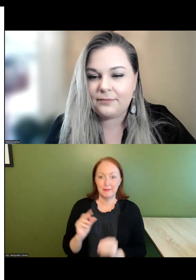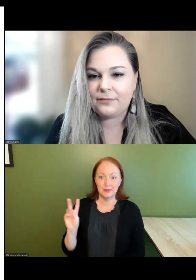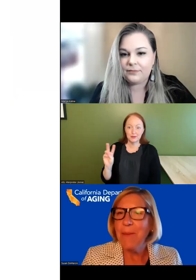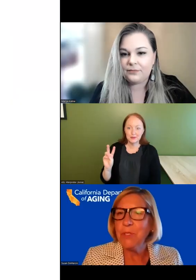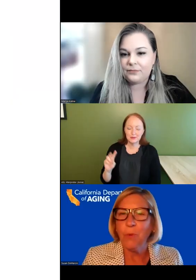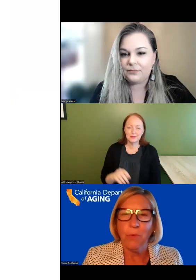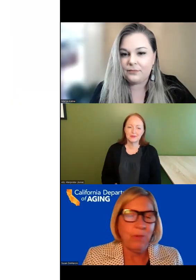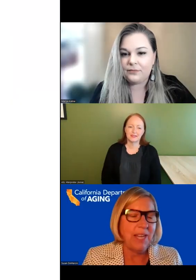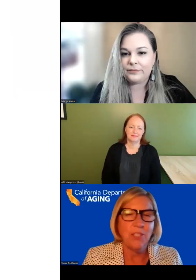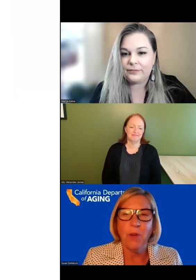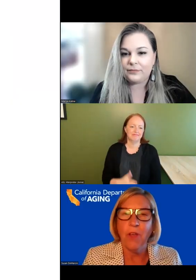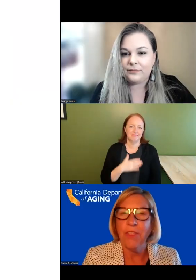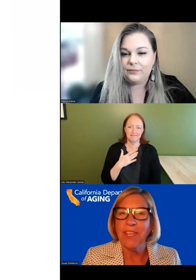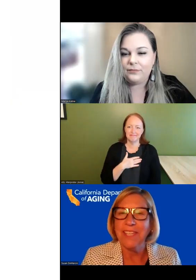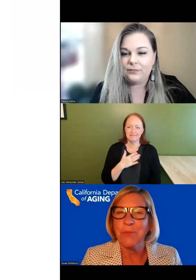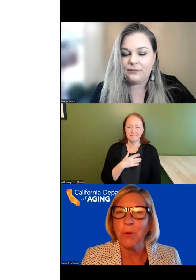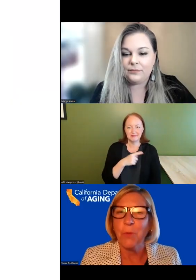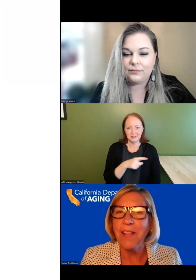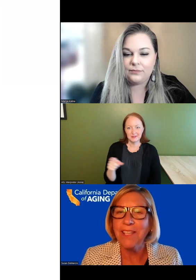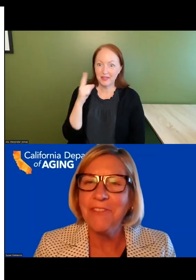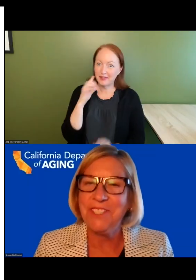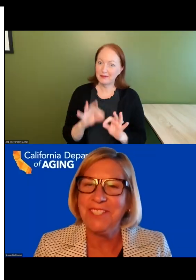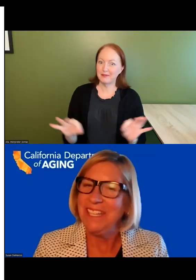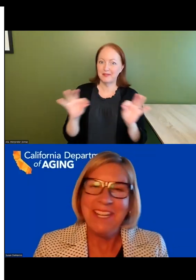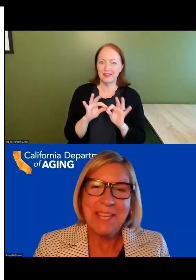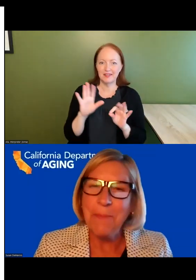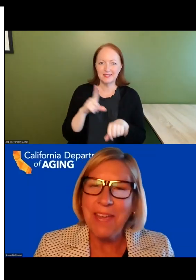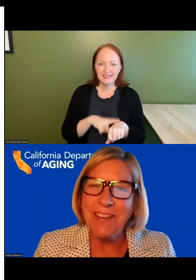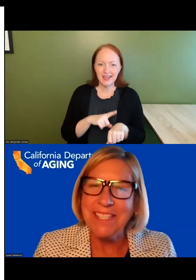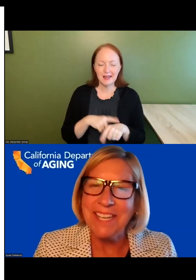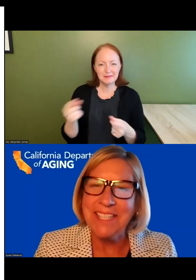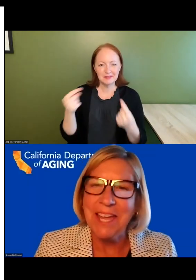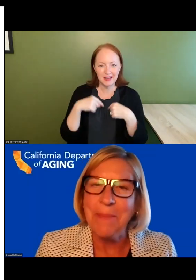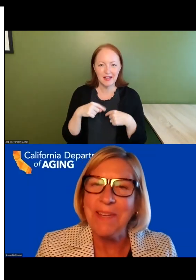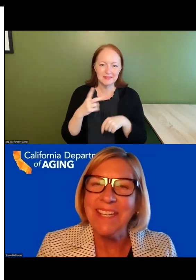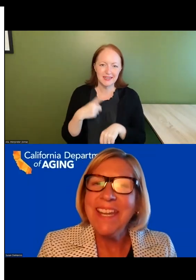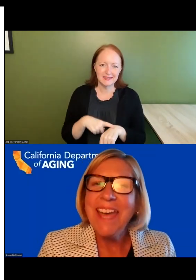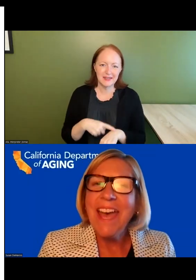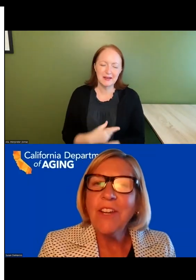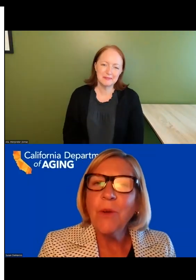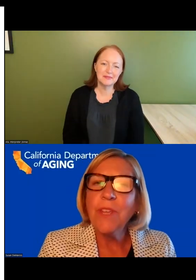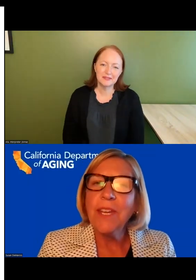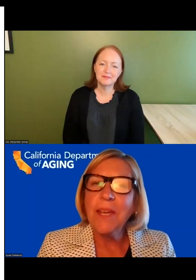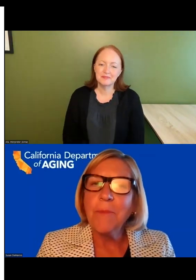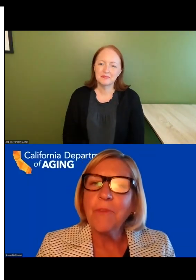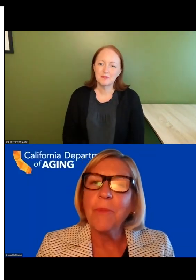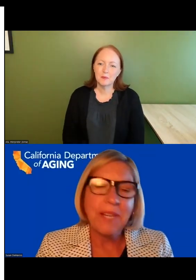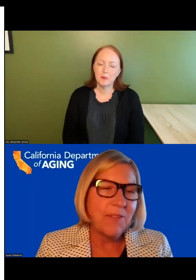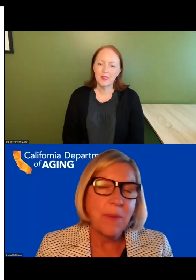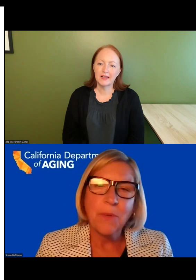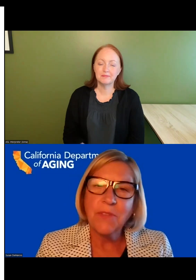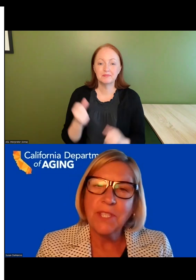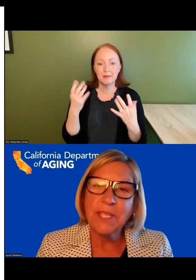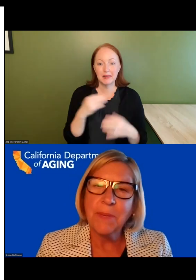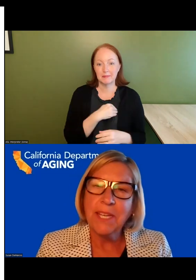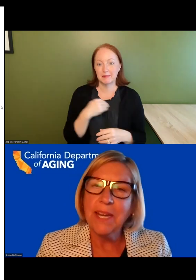2. I'm so glad you all think it's worthwhile enough to come back a second time. And I know that for many of the